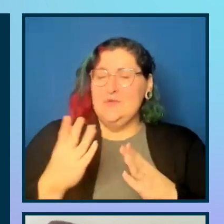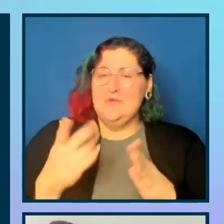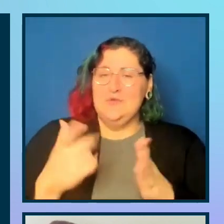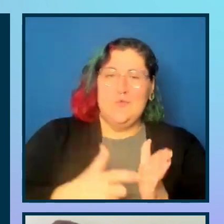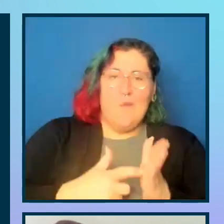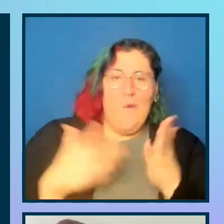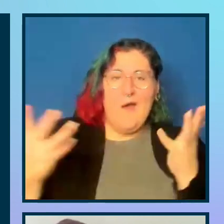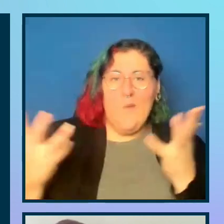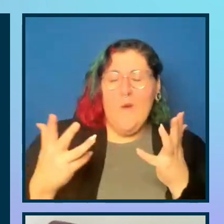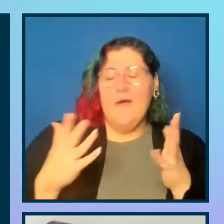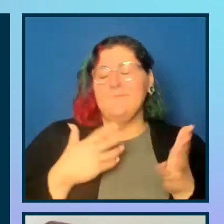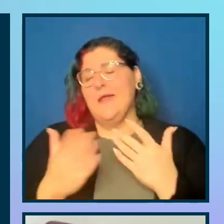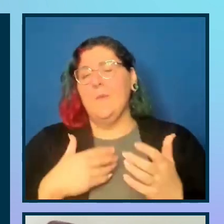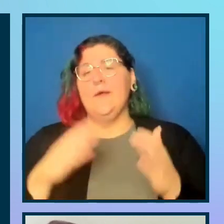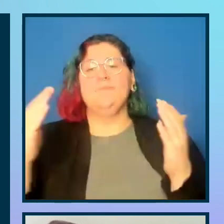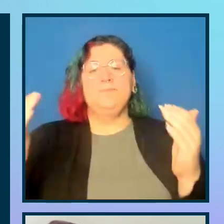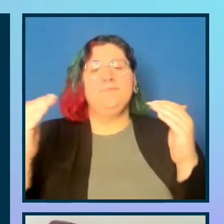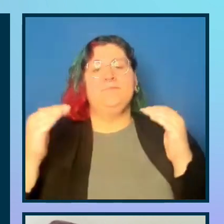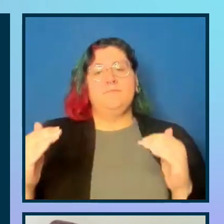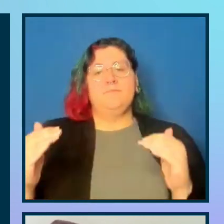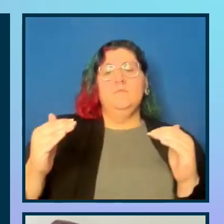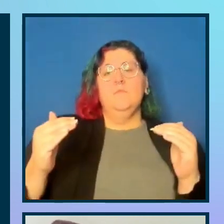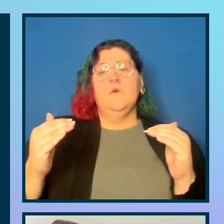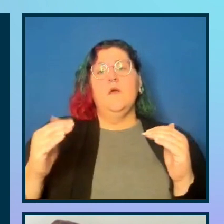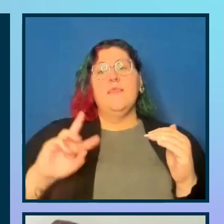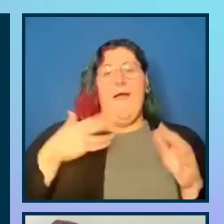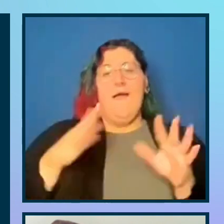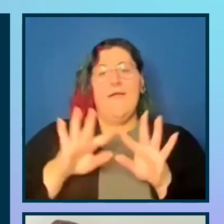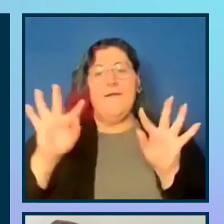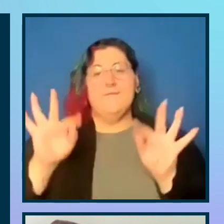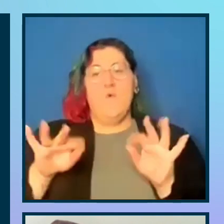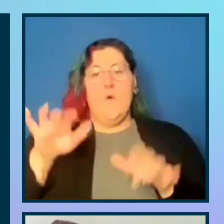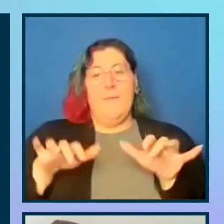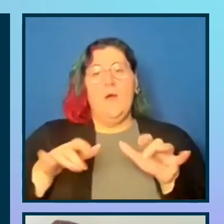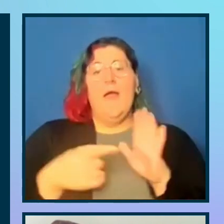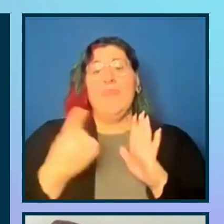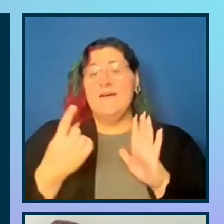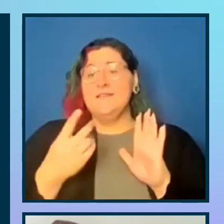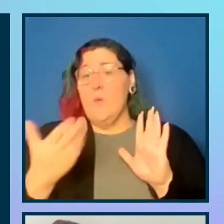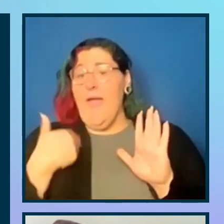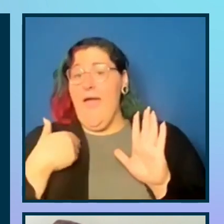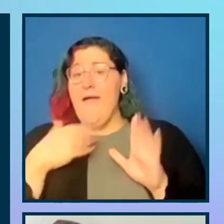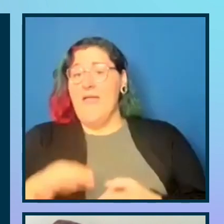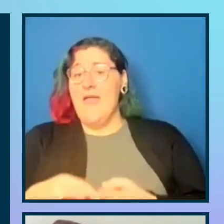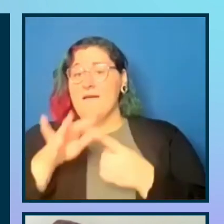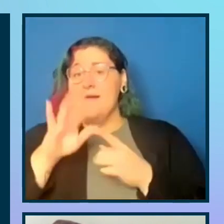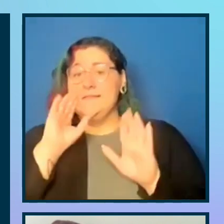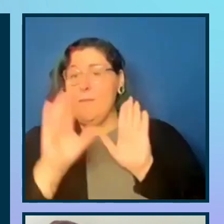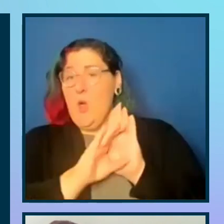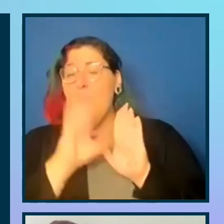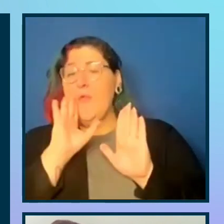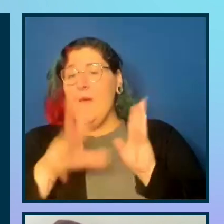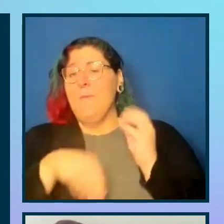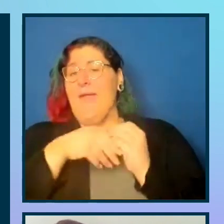and the second one toggles a form input. And in this case, we already have a custom logo attached that will get added to each generated